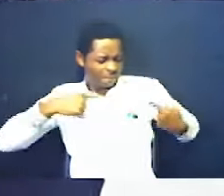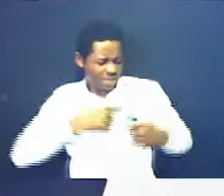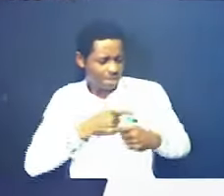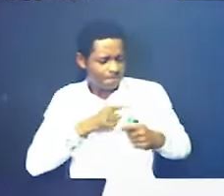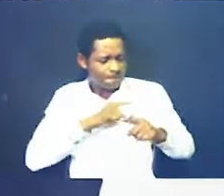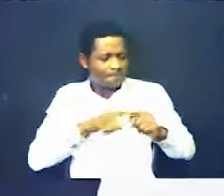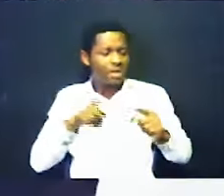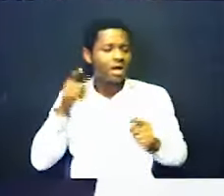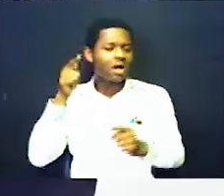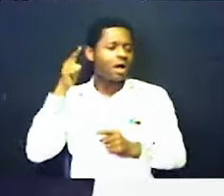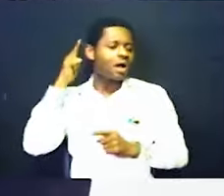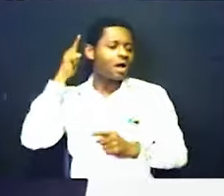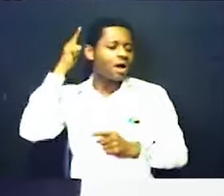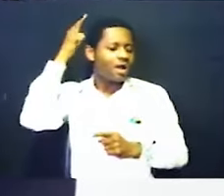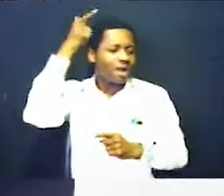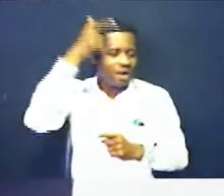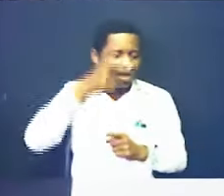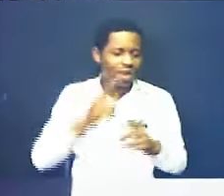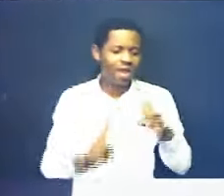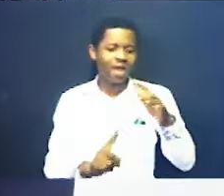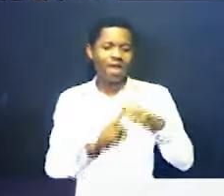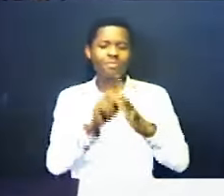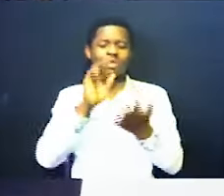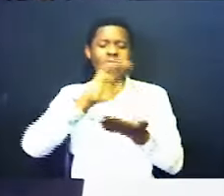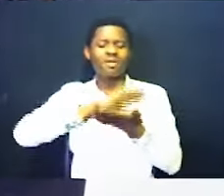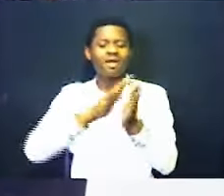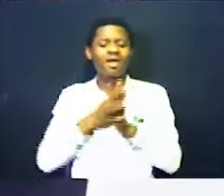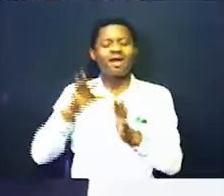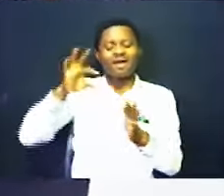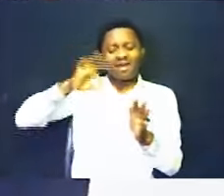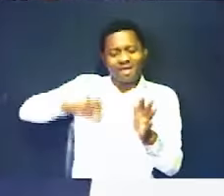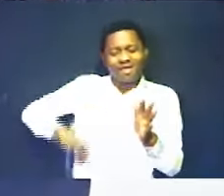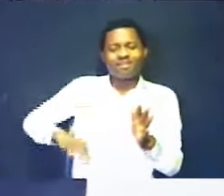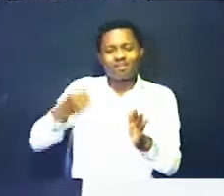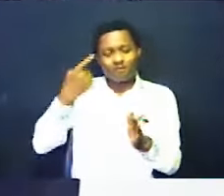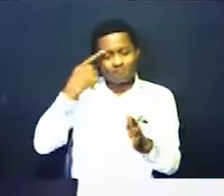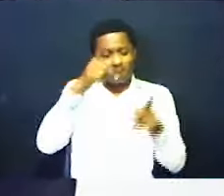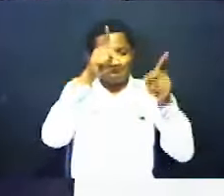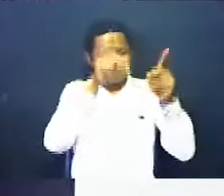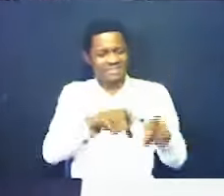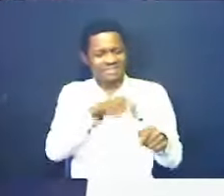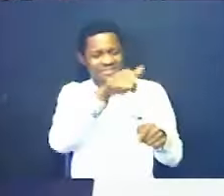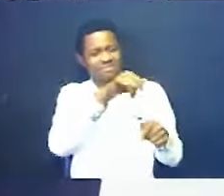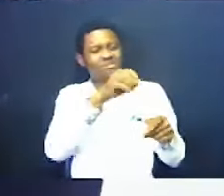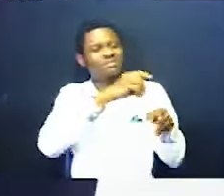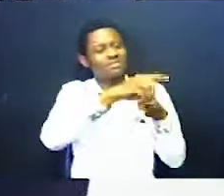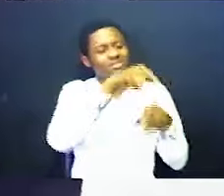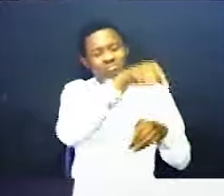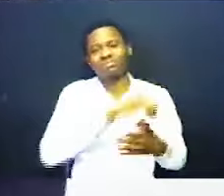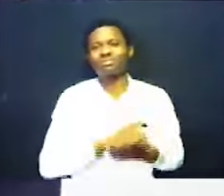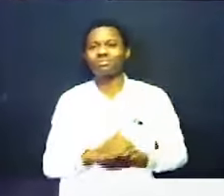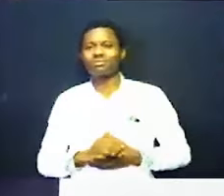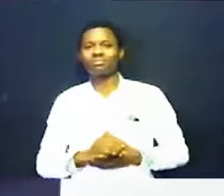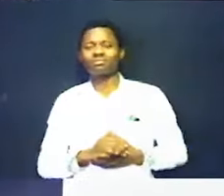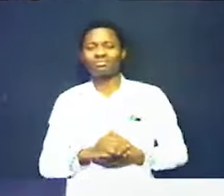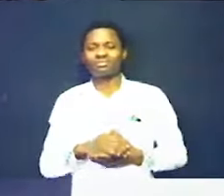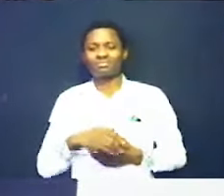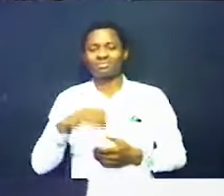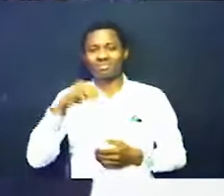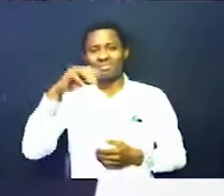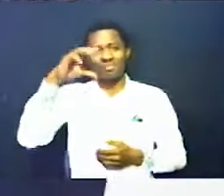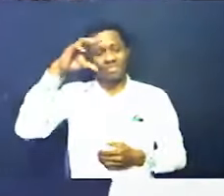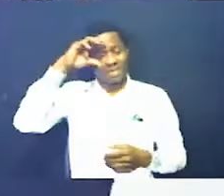eso asomdwe aba eye trini ema won a wonam so aso won ahwe no. Brothers and sisters,